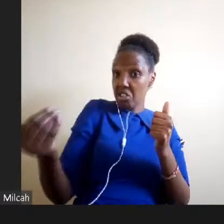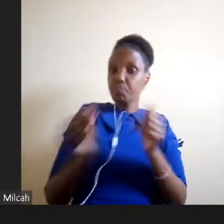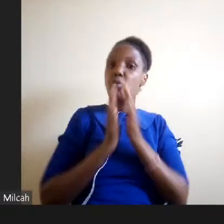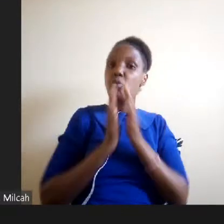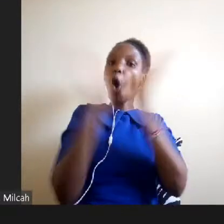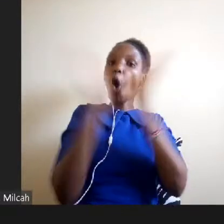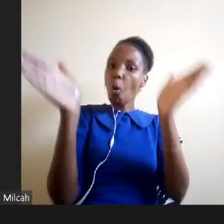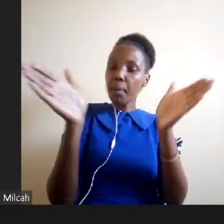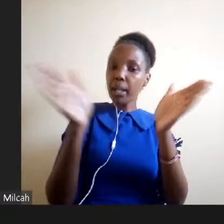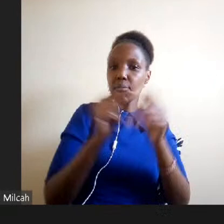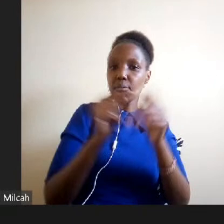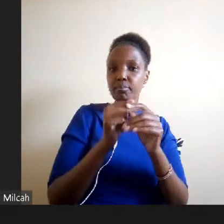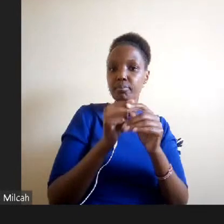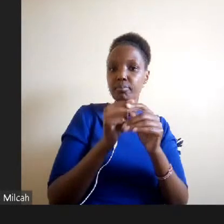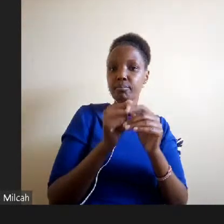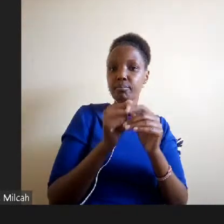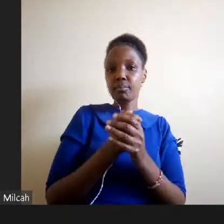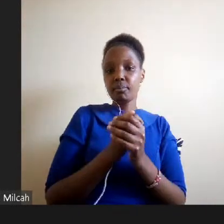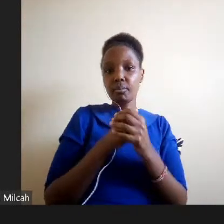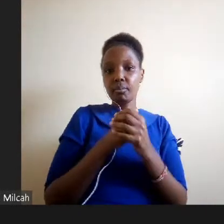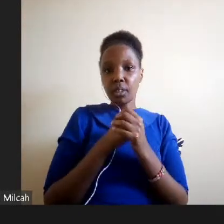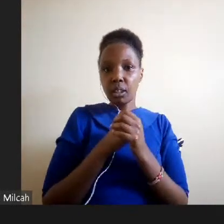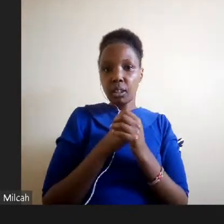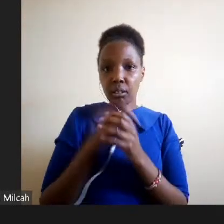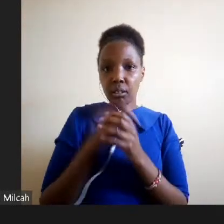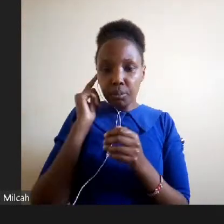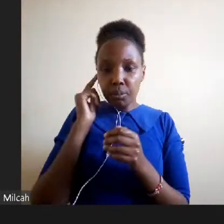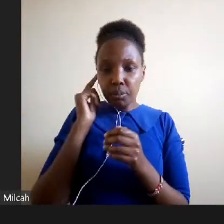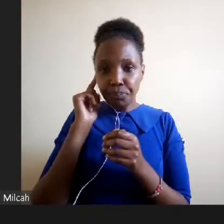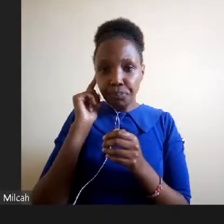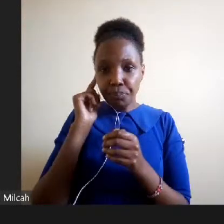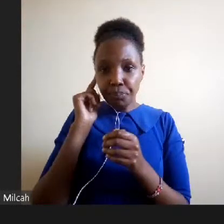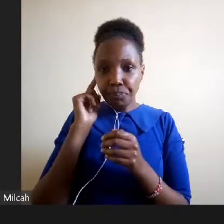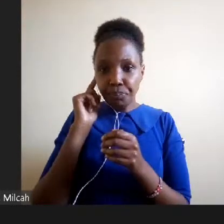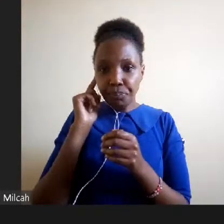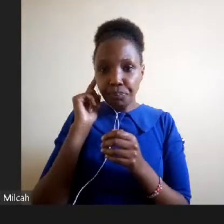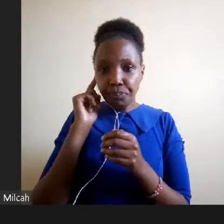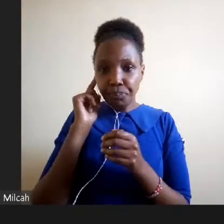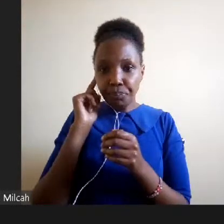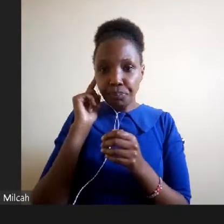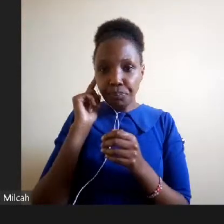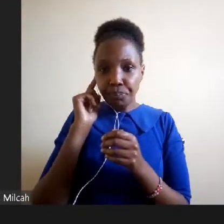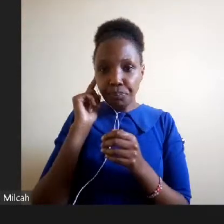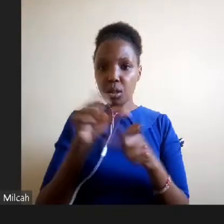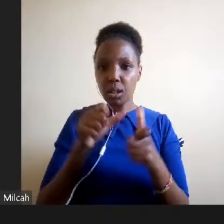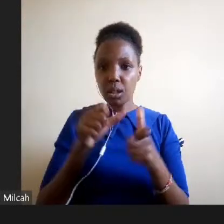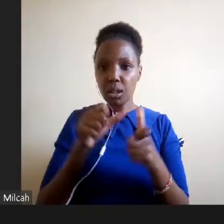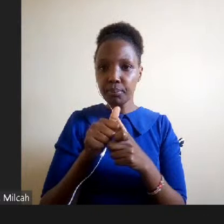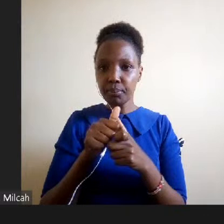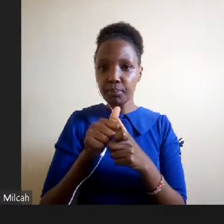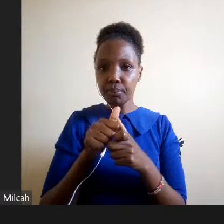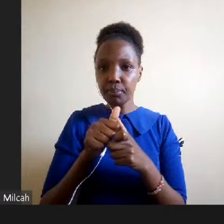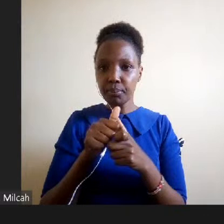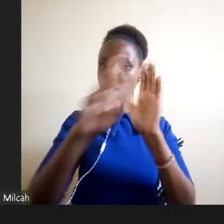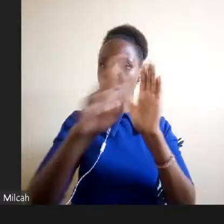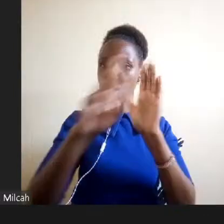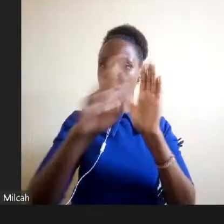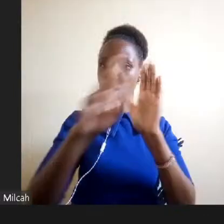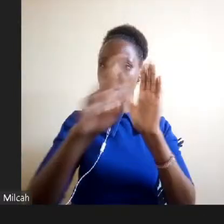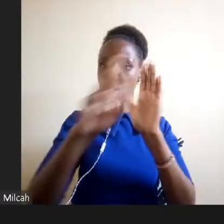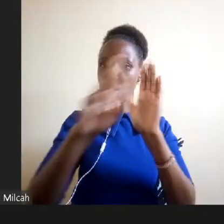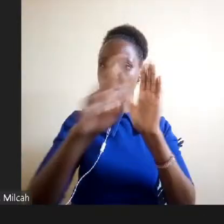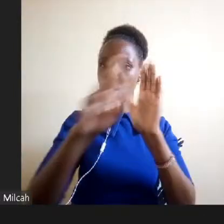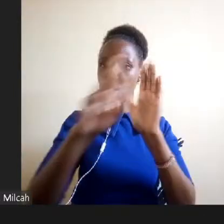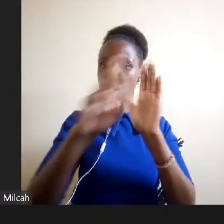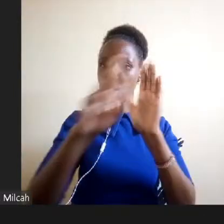talk about the risks. Remember last week we were talking about the rules of engagement, and then always keep engaged. Our children meet